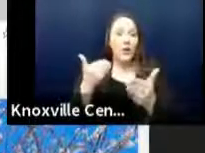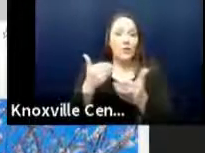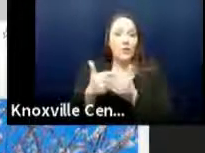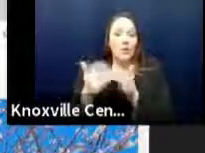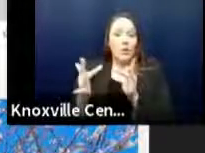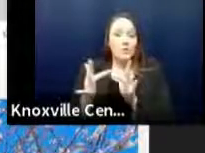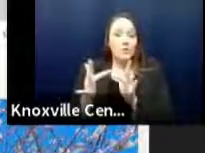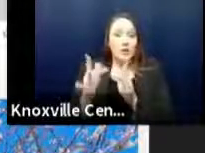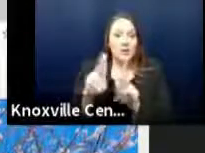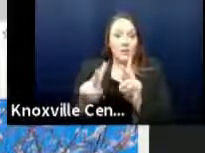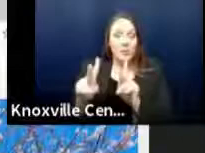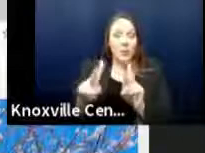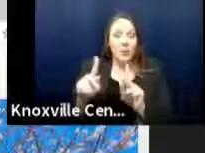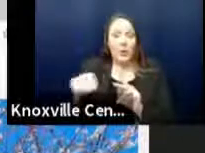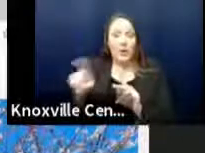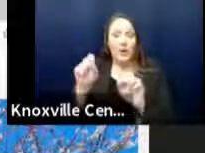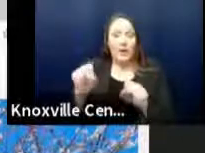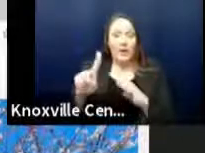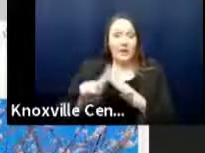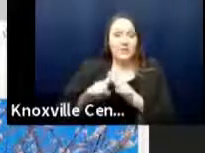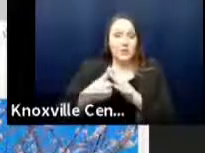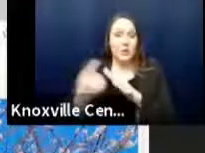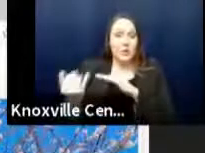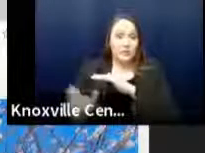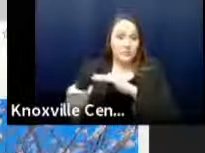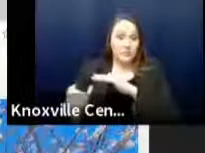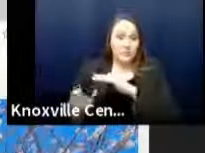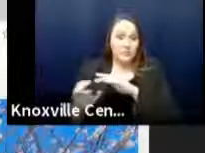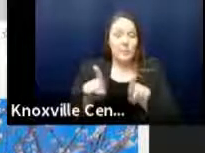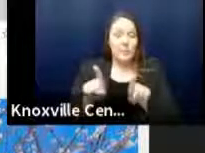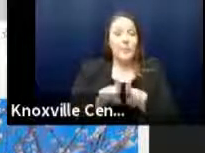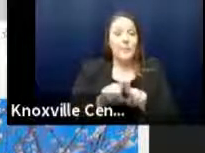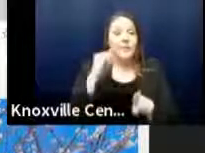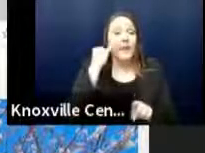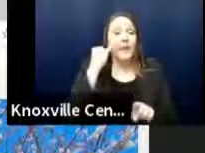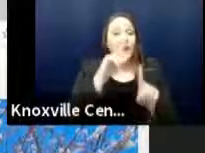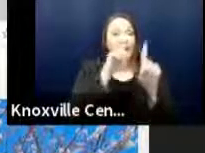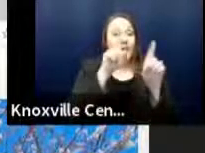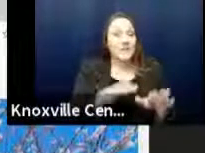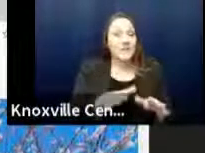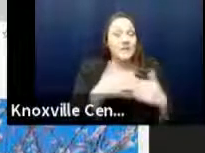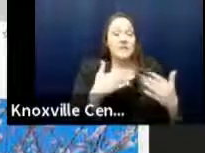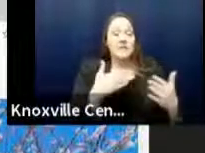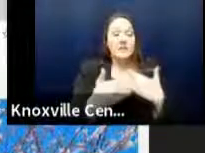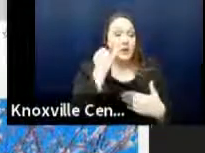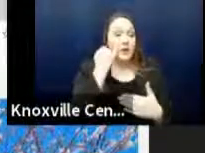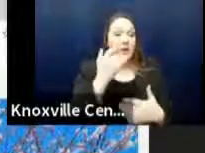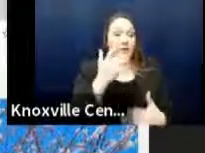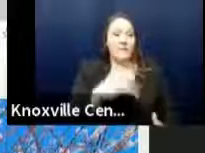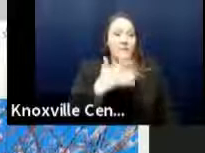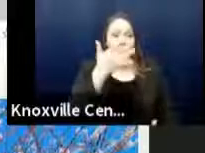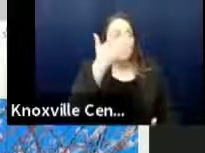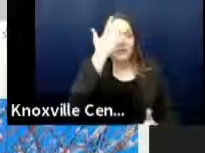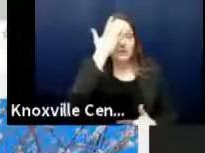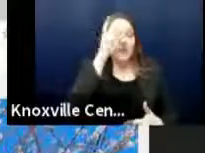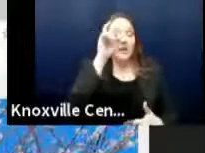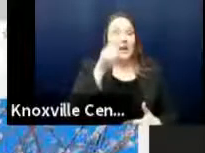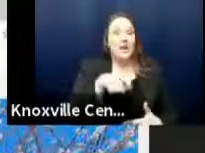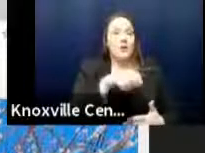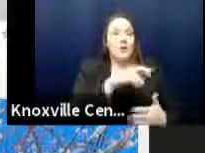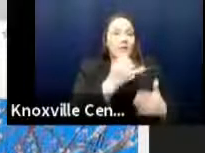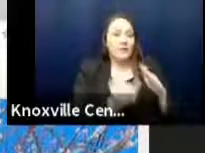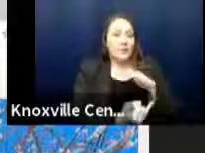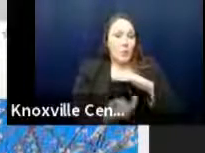begin quarantining. Additionally, if you've been tested, regardless of whether or not you have symptoms, you need to quarantine until you get the